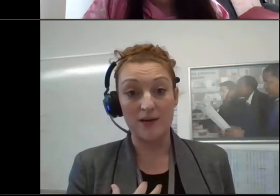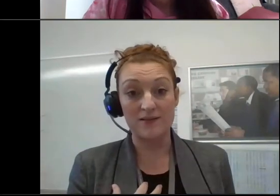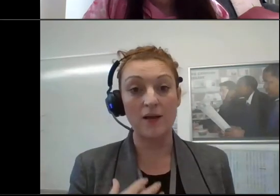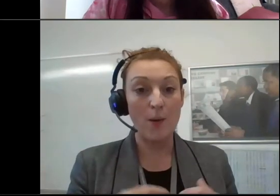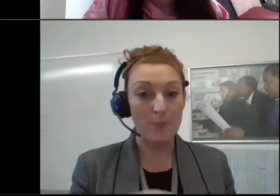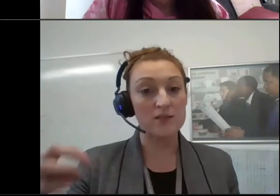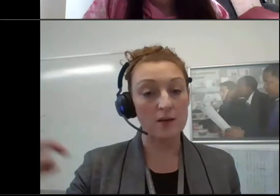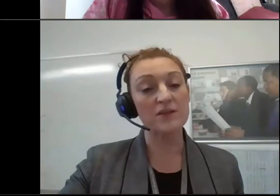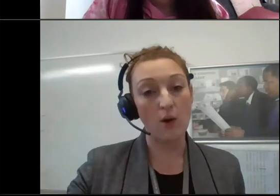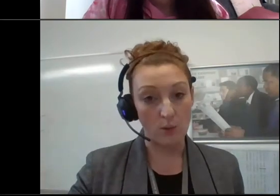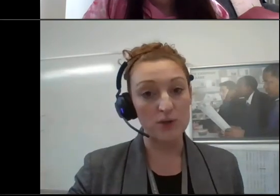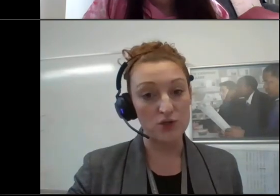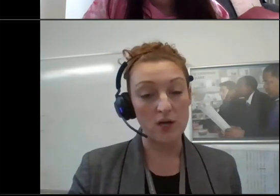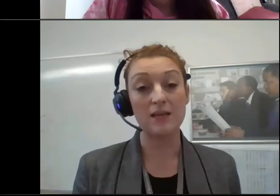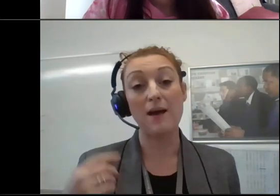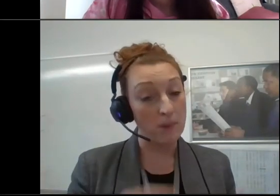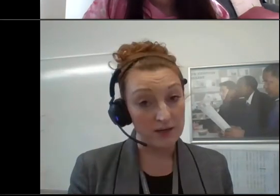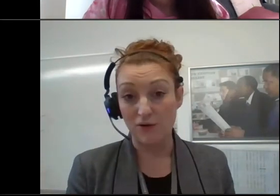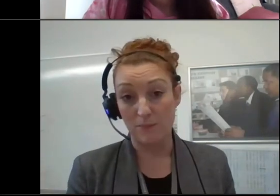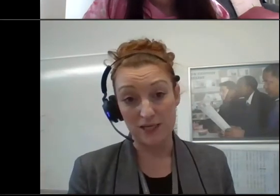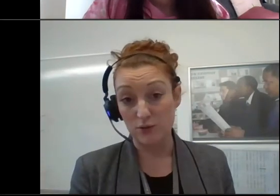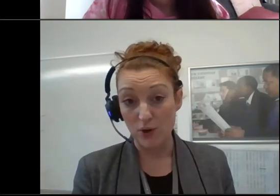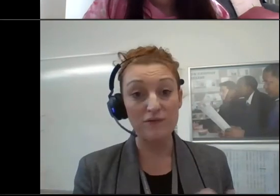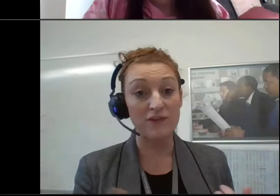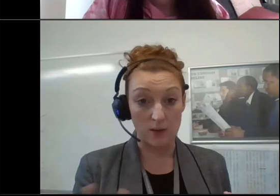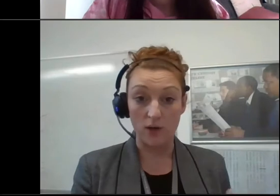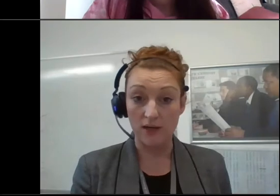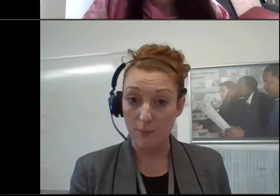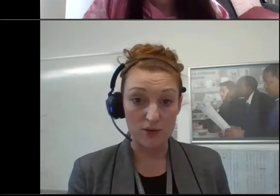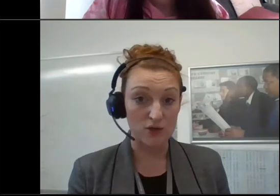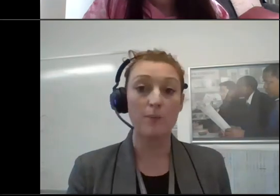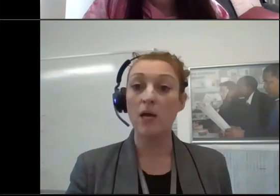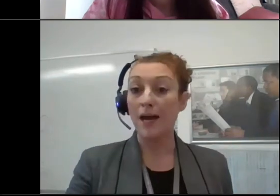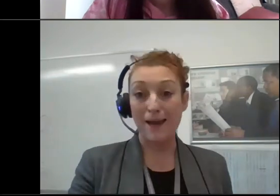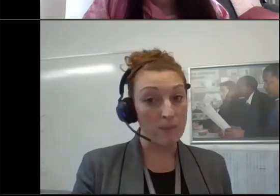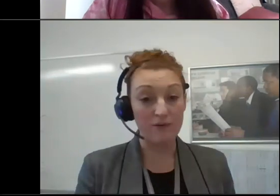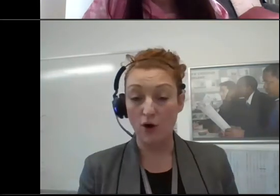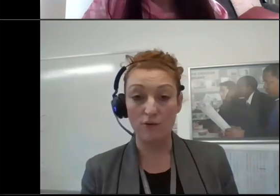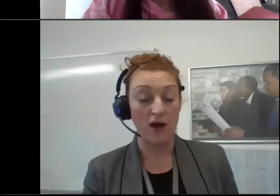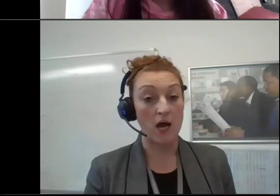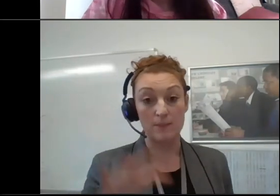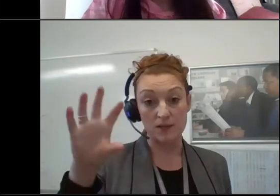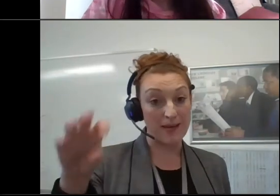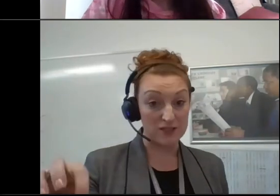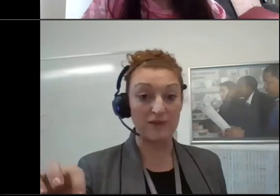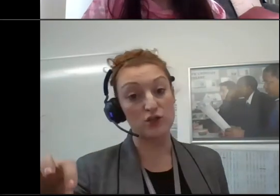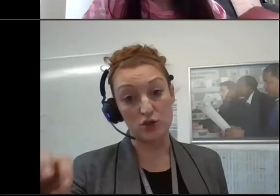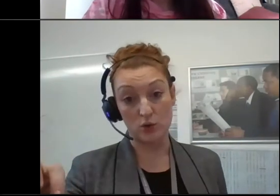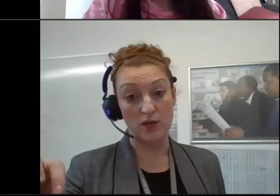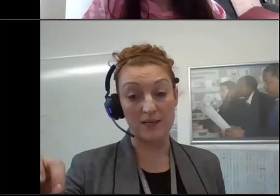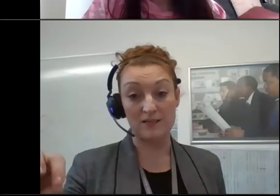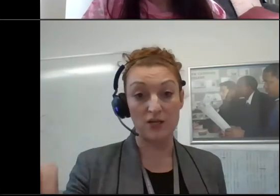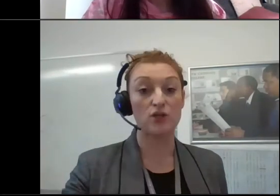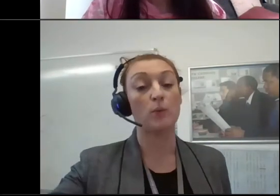that's the sanction for the young person, but in terms of their onward journey, that might involve a managed move, again working in partnership. It might involve